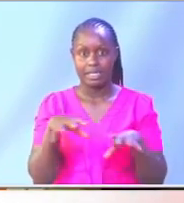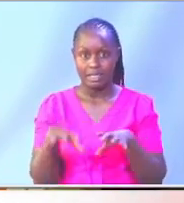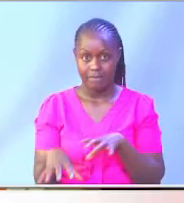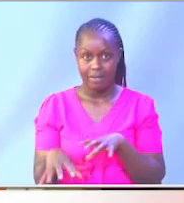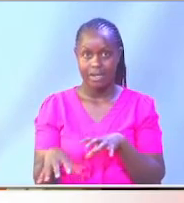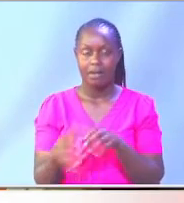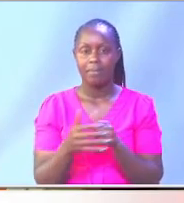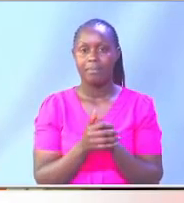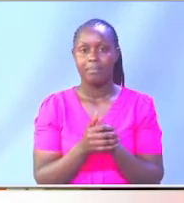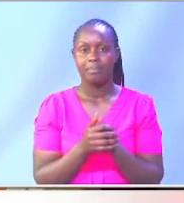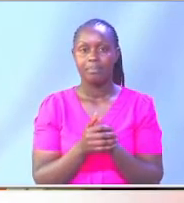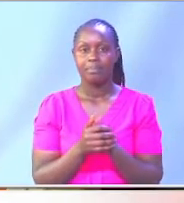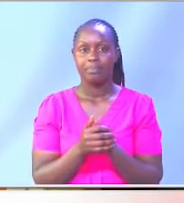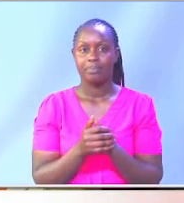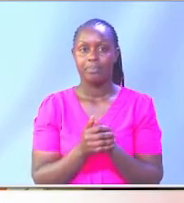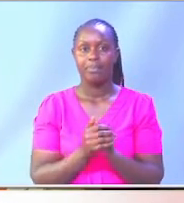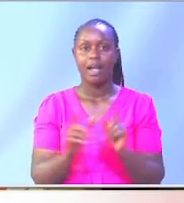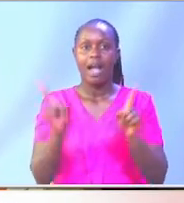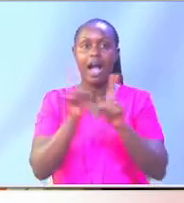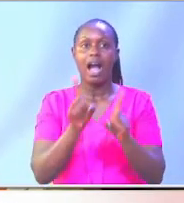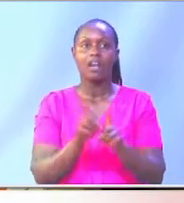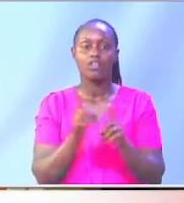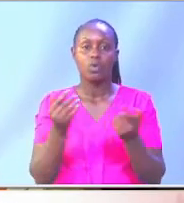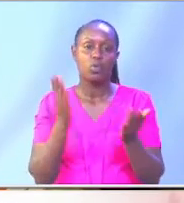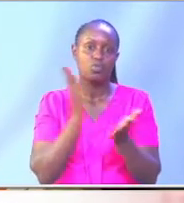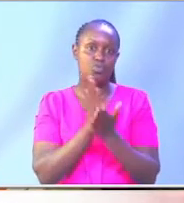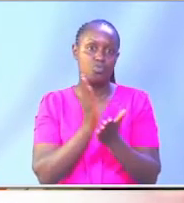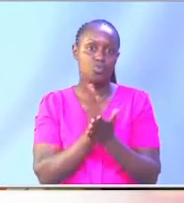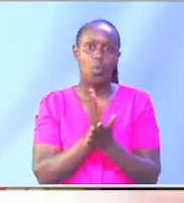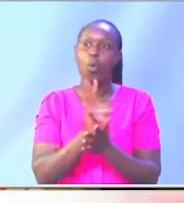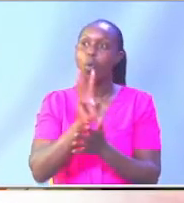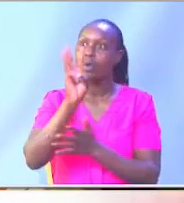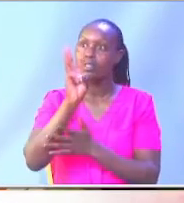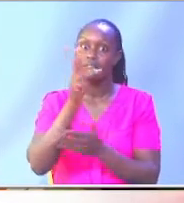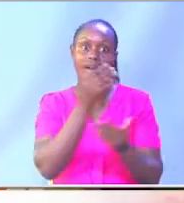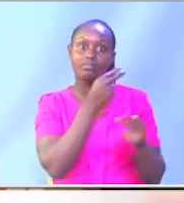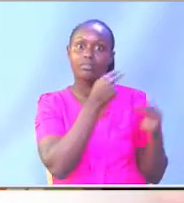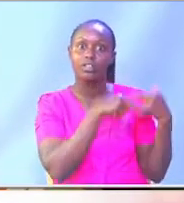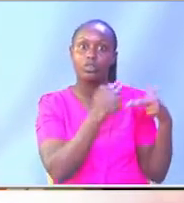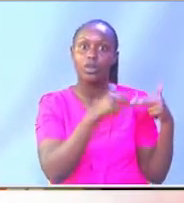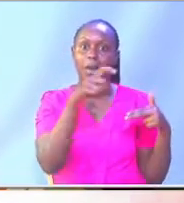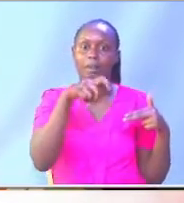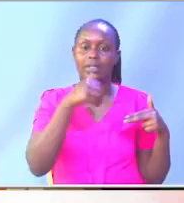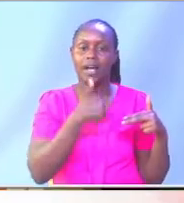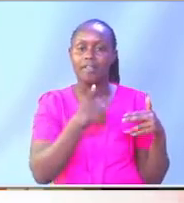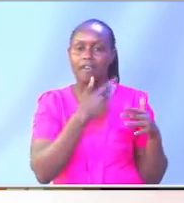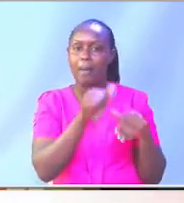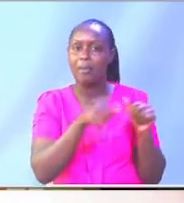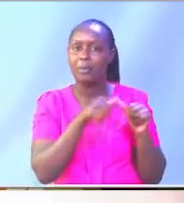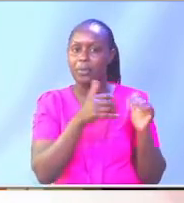na itakuwa katika historia ya Wajir ya kwamba